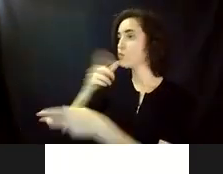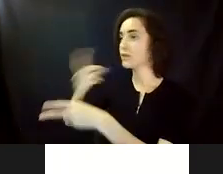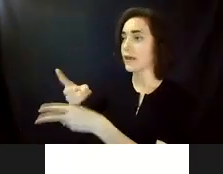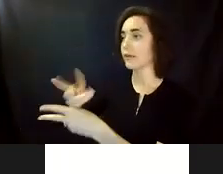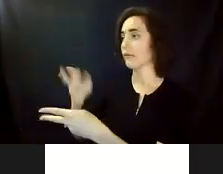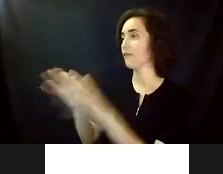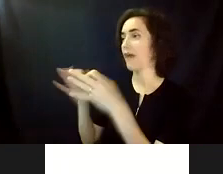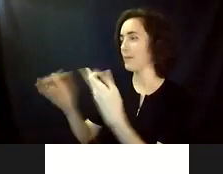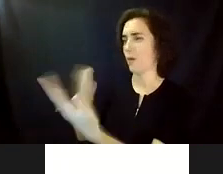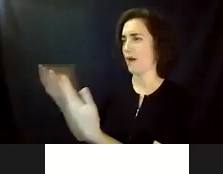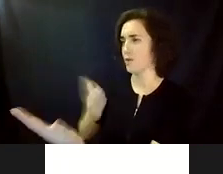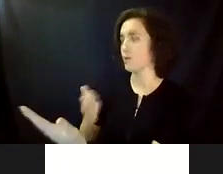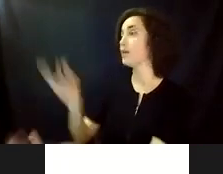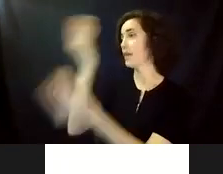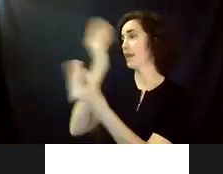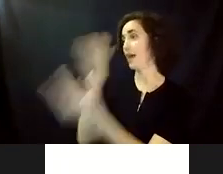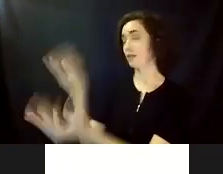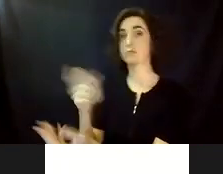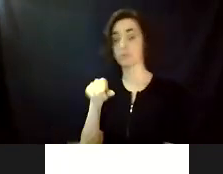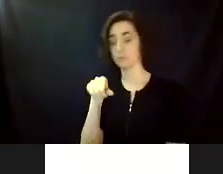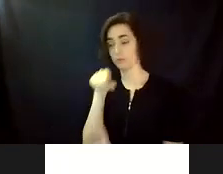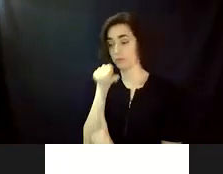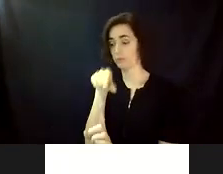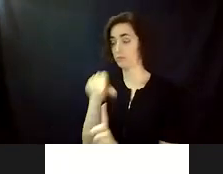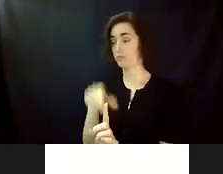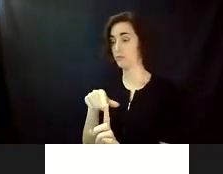be, that there are options for their